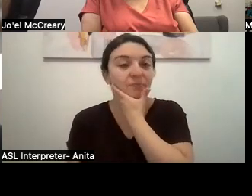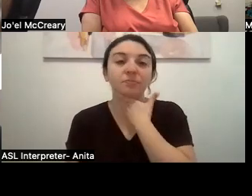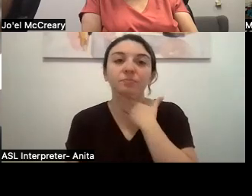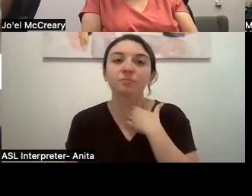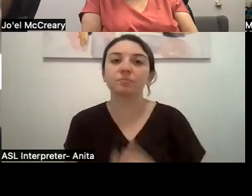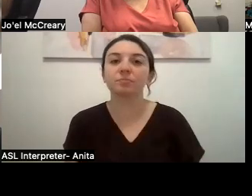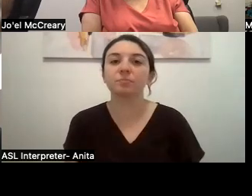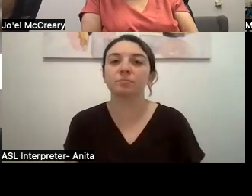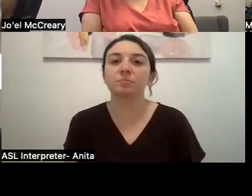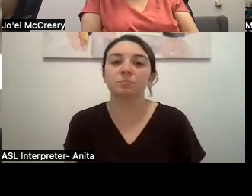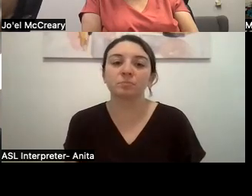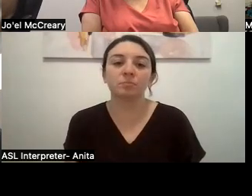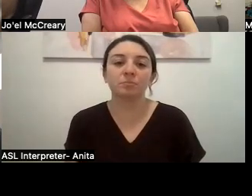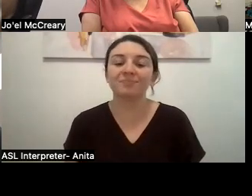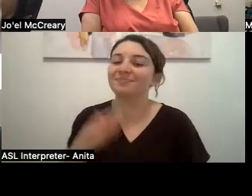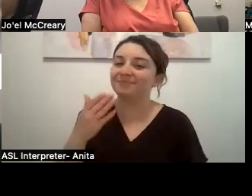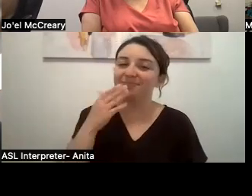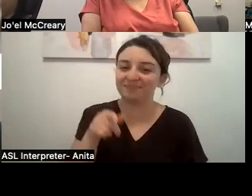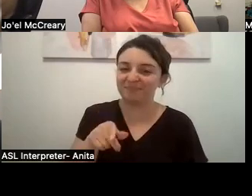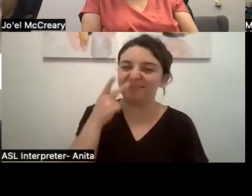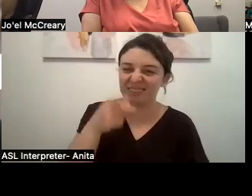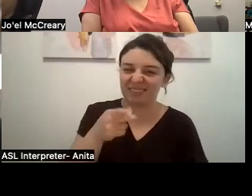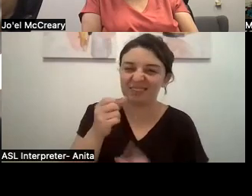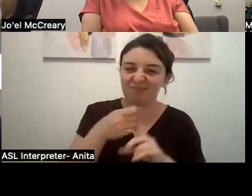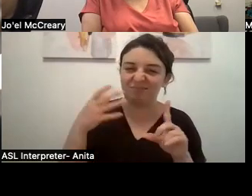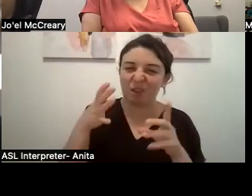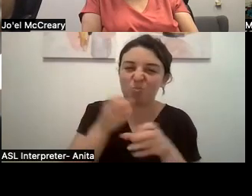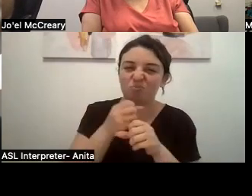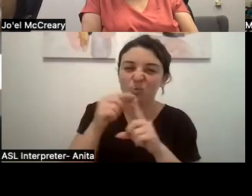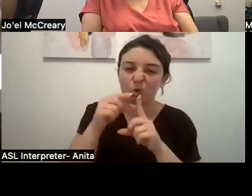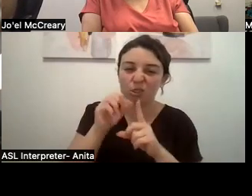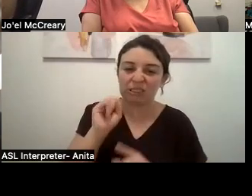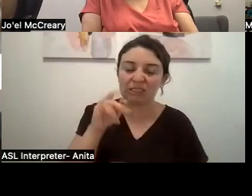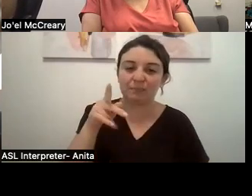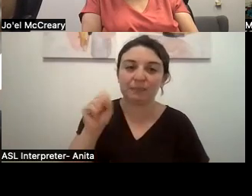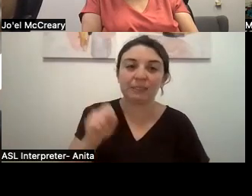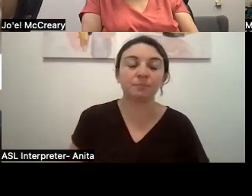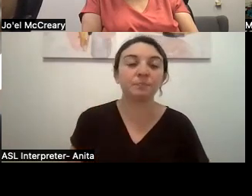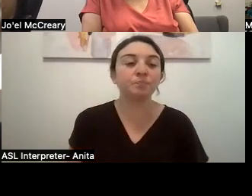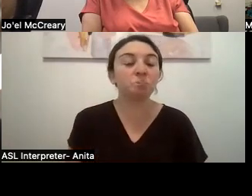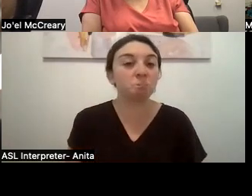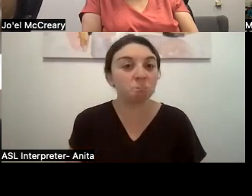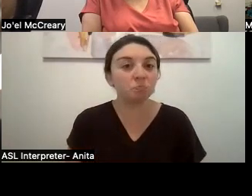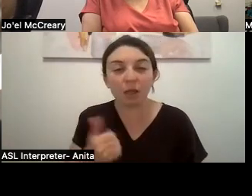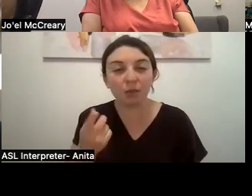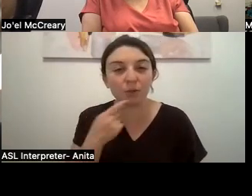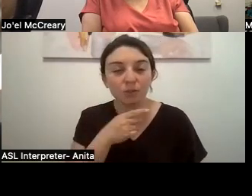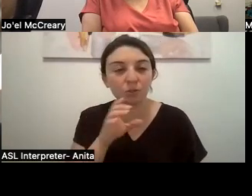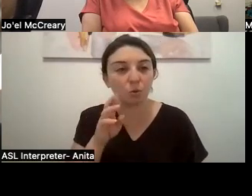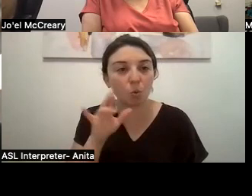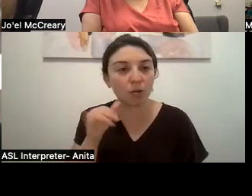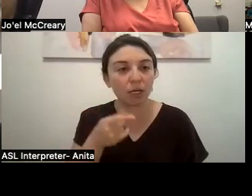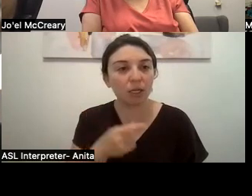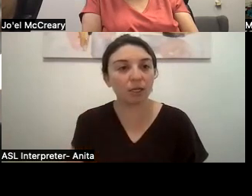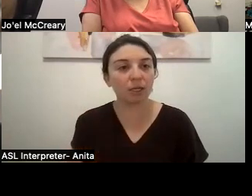Oh, there. Thank you, Ms. Johnson. Put it in the chat. All right. Is that another question, Courtney? Is your hand still